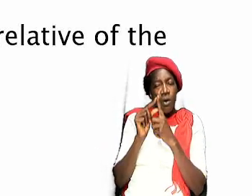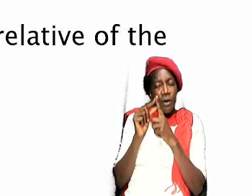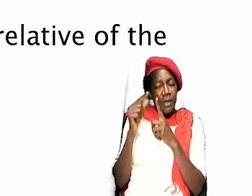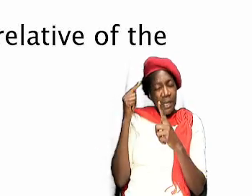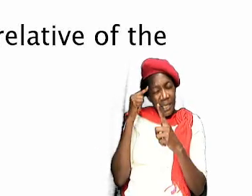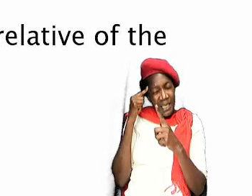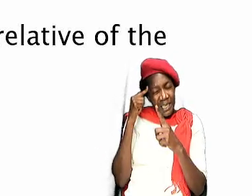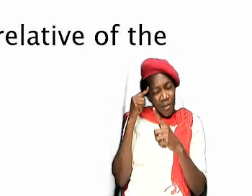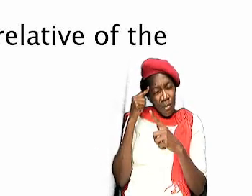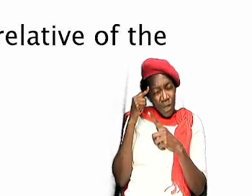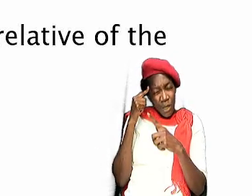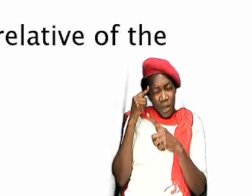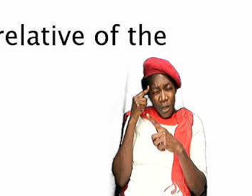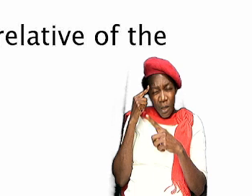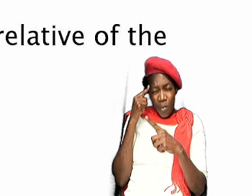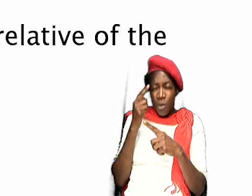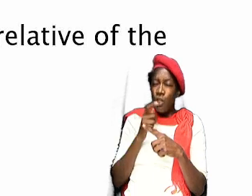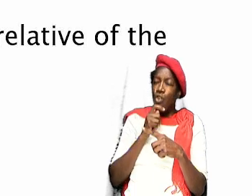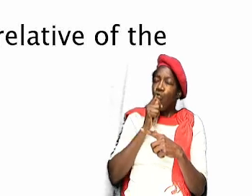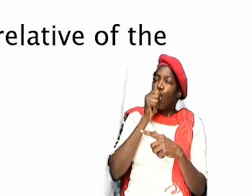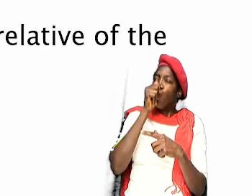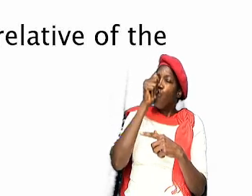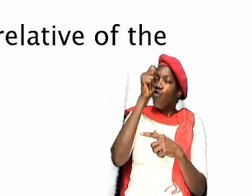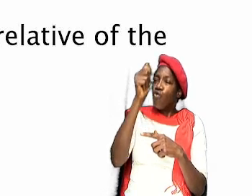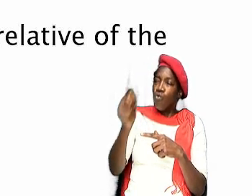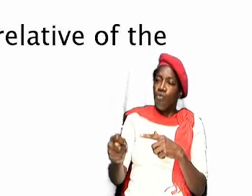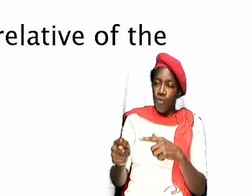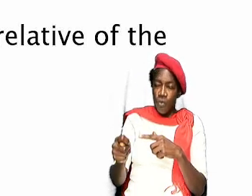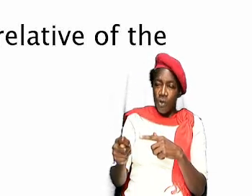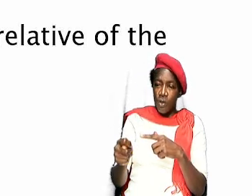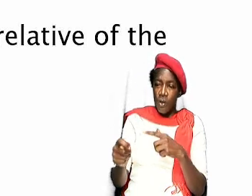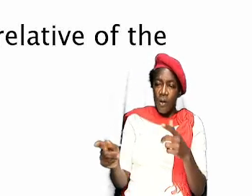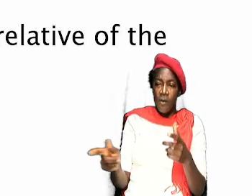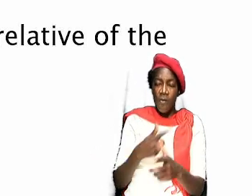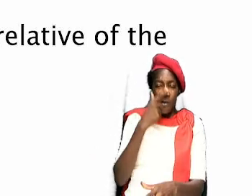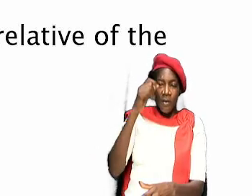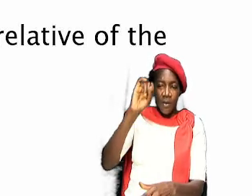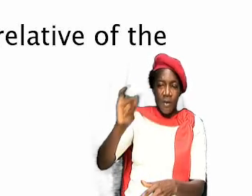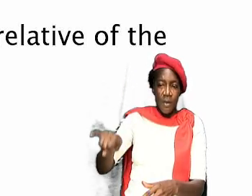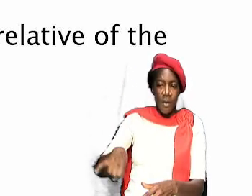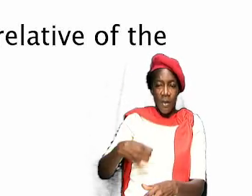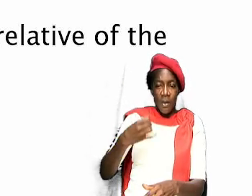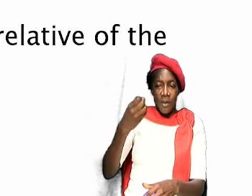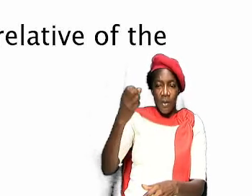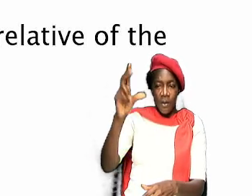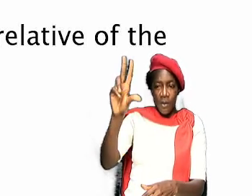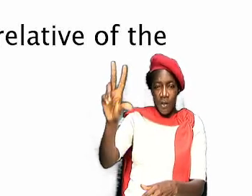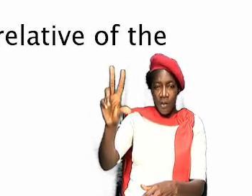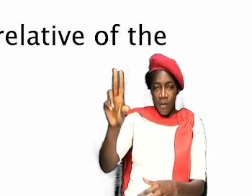in deed and in truth. 1 John 3:18.